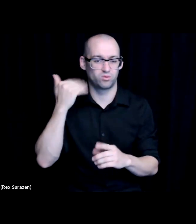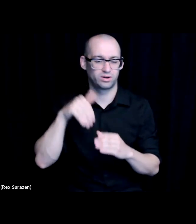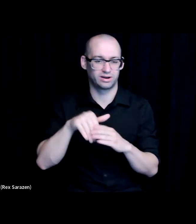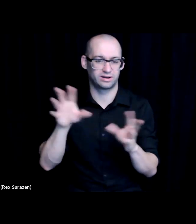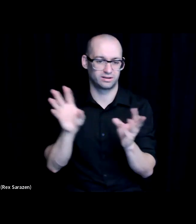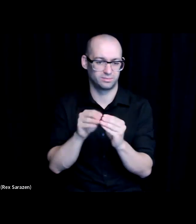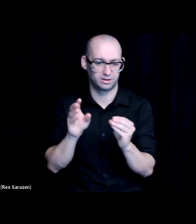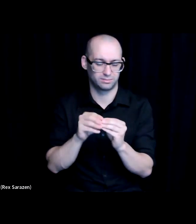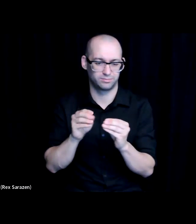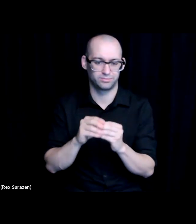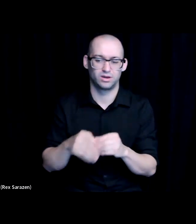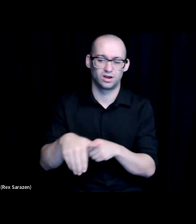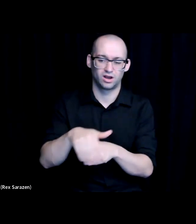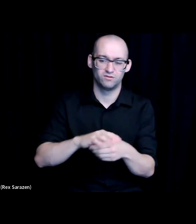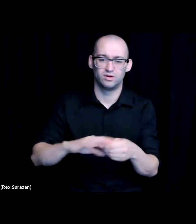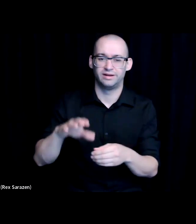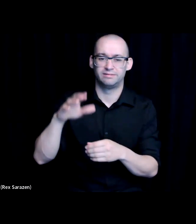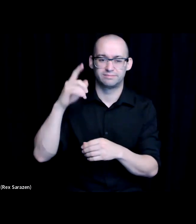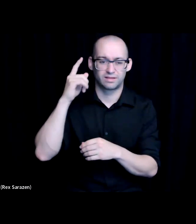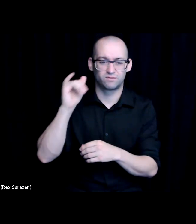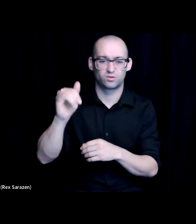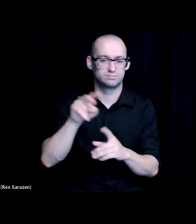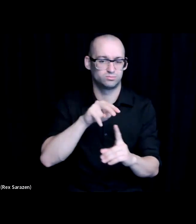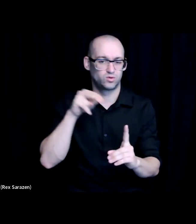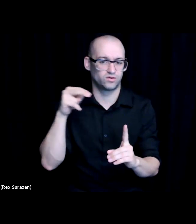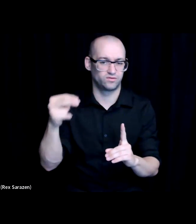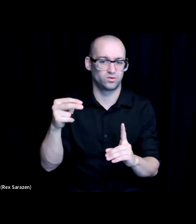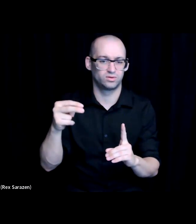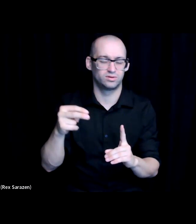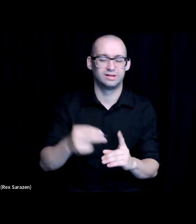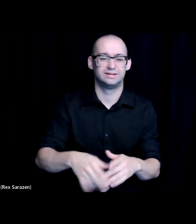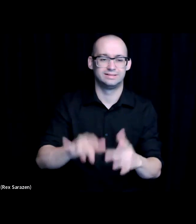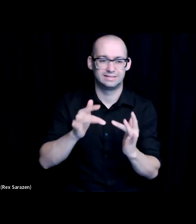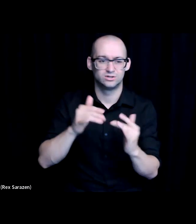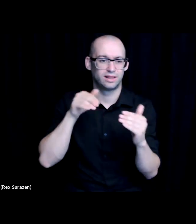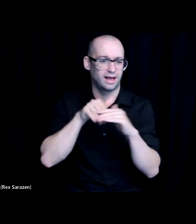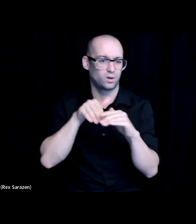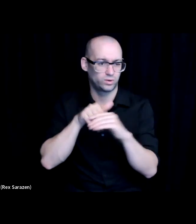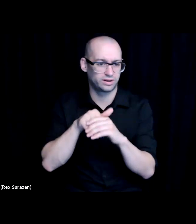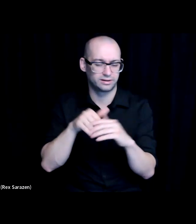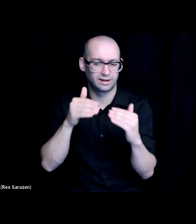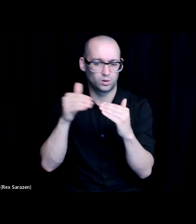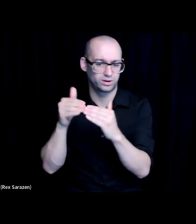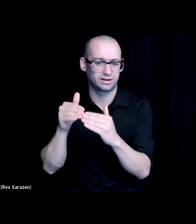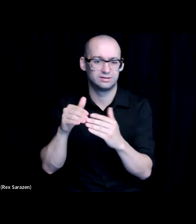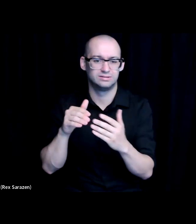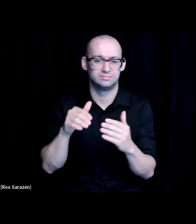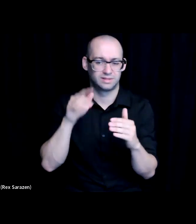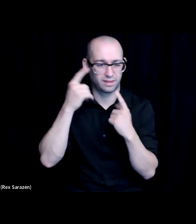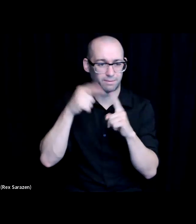So from Cover California's perspective, when we think of digital equity, we think of both